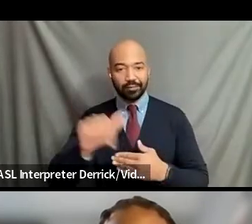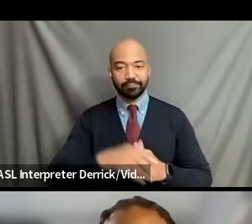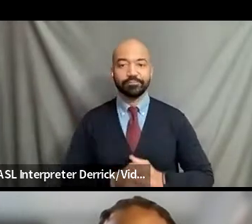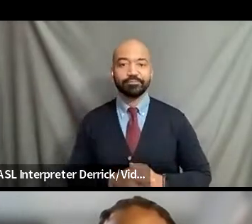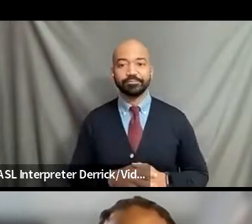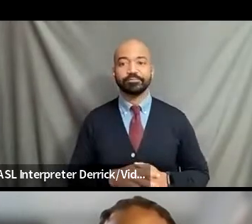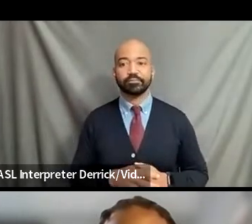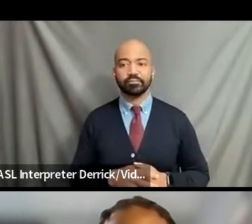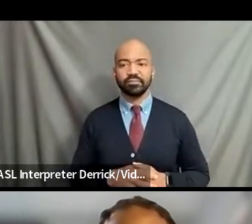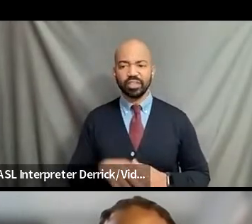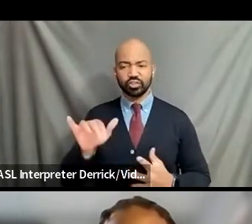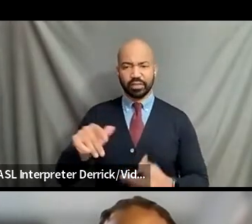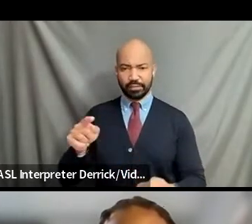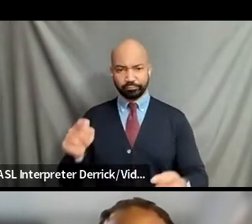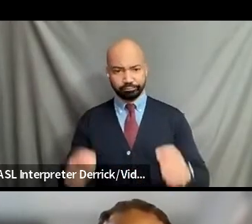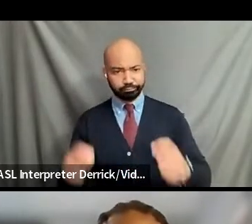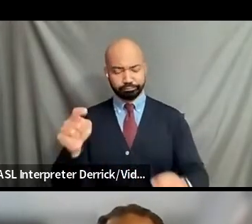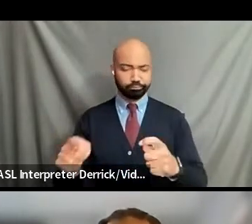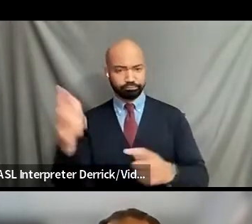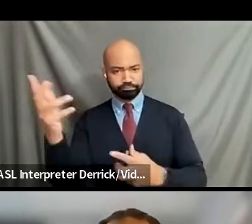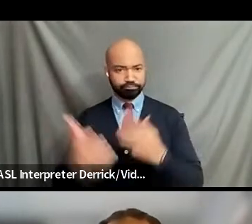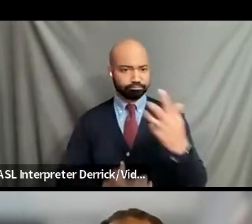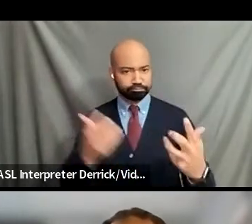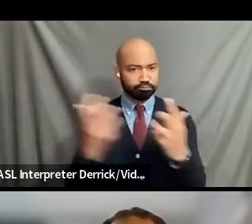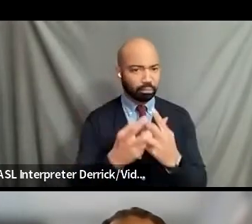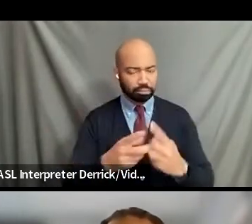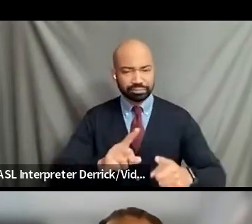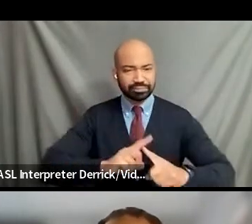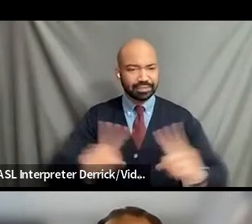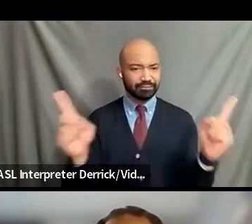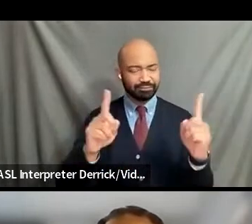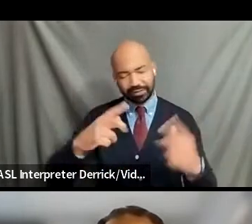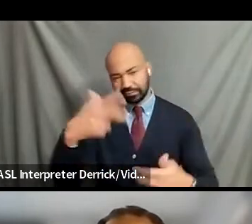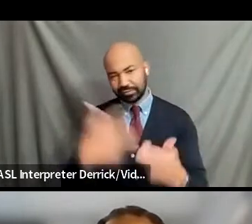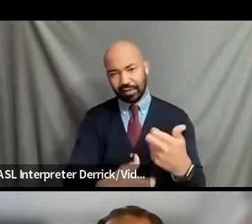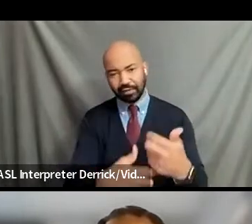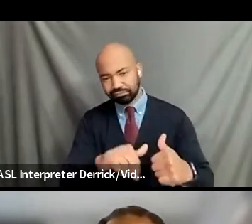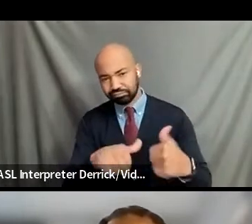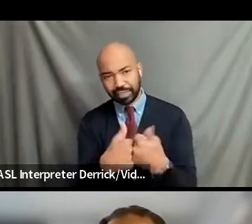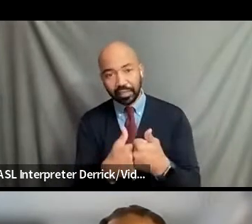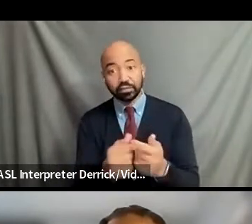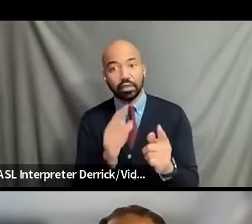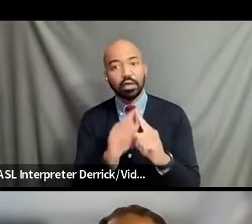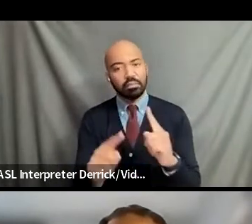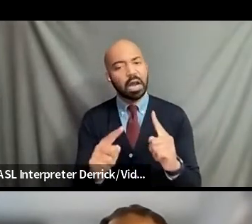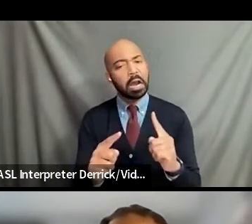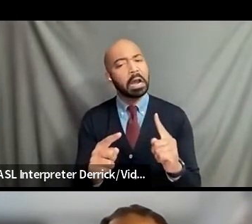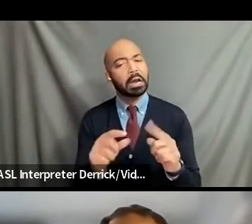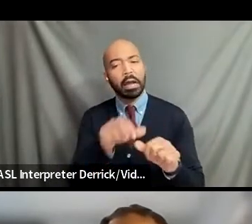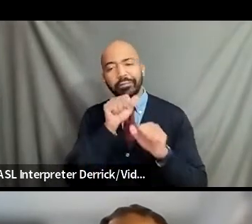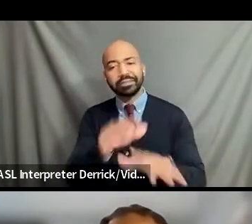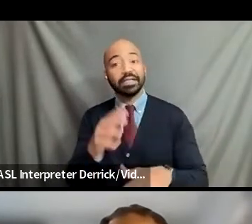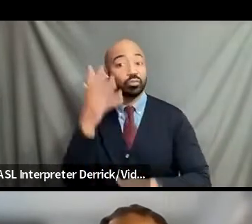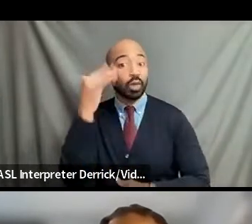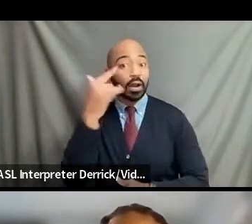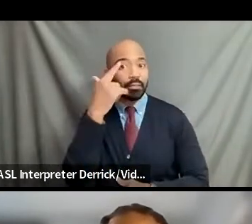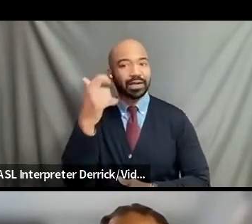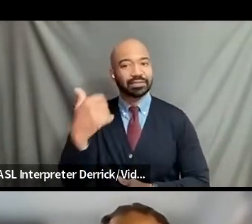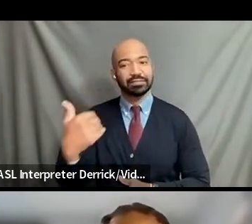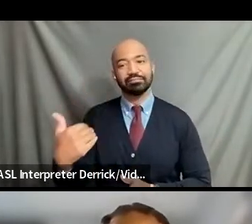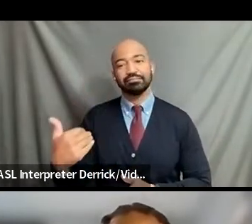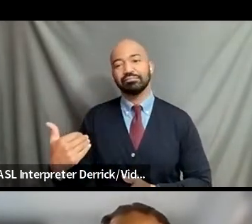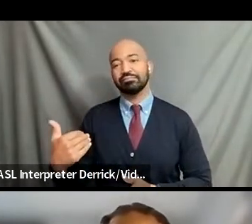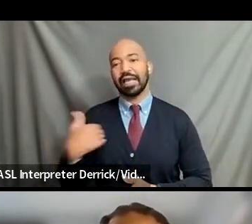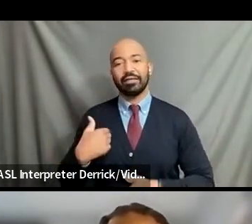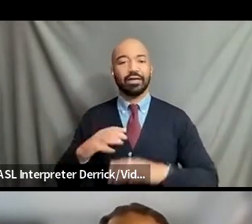itself was a little bit difficult, but I was blessed enough to have lab mates that